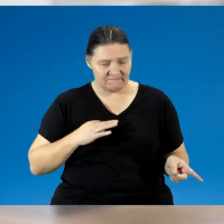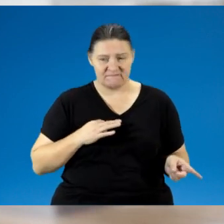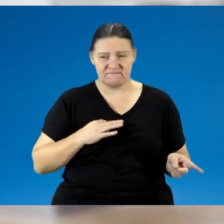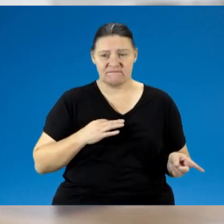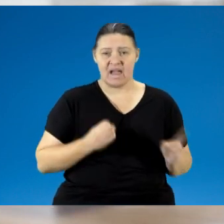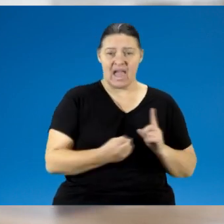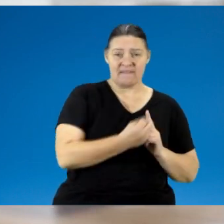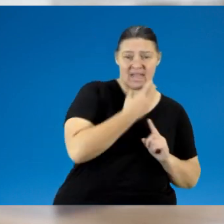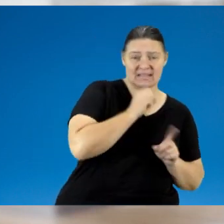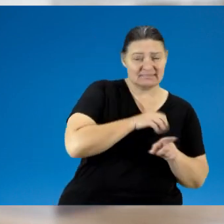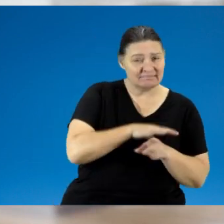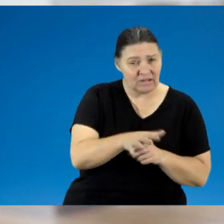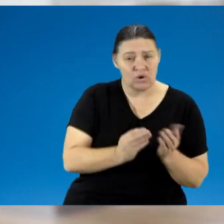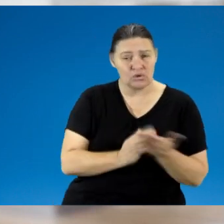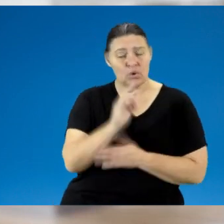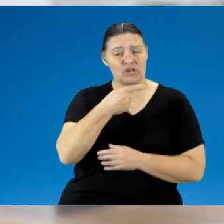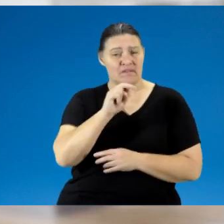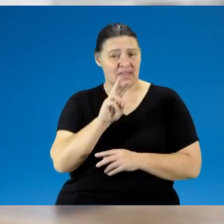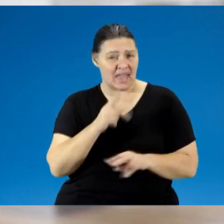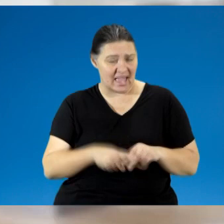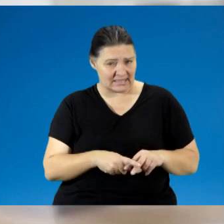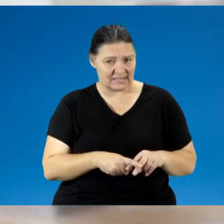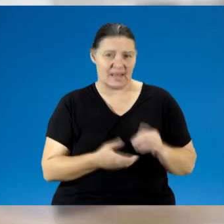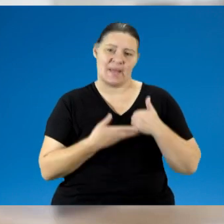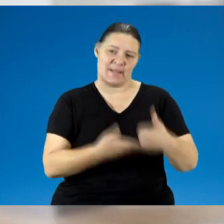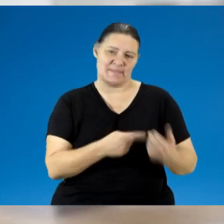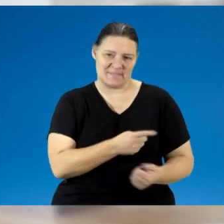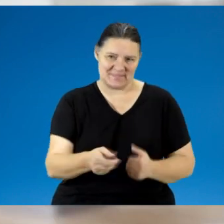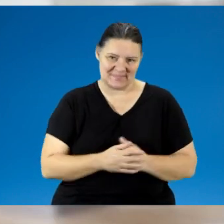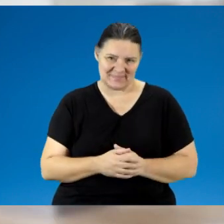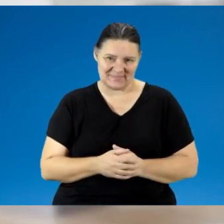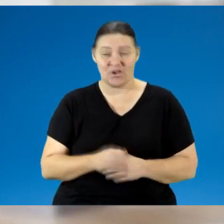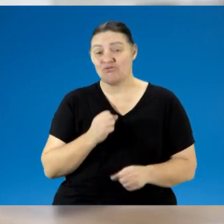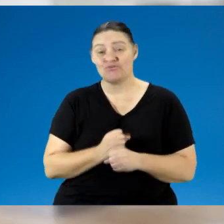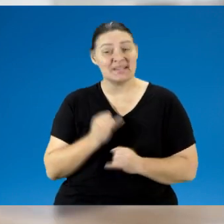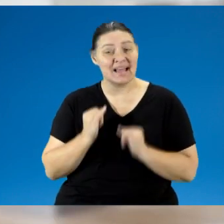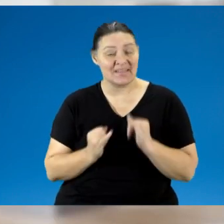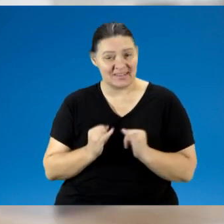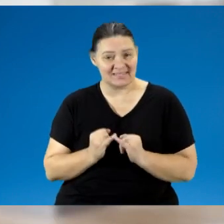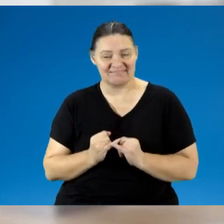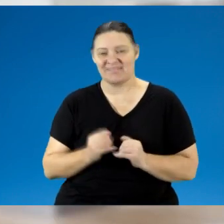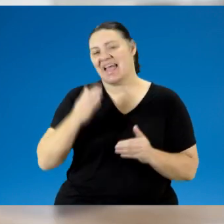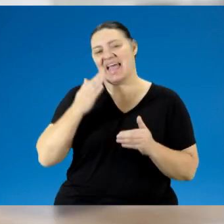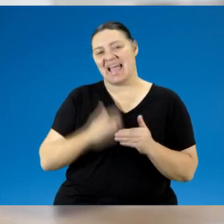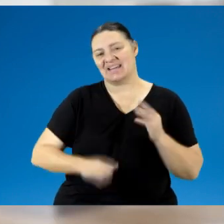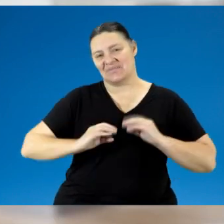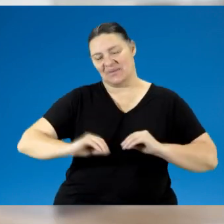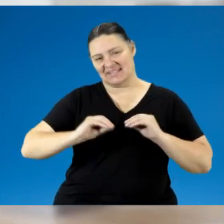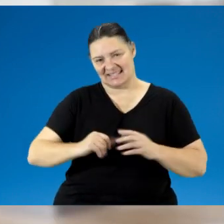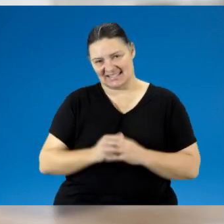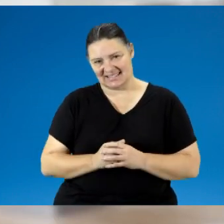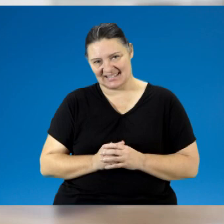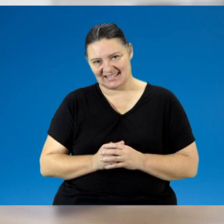who are infected or affected by HIV or AIDS. And with that being said, grade 11, that brings us to the end of